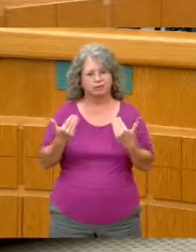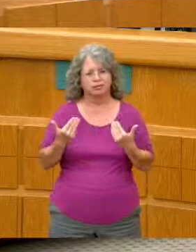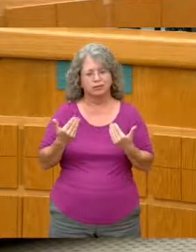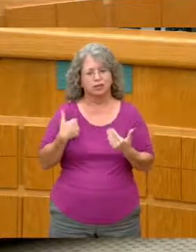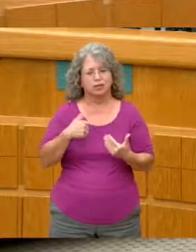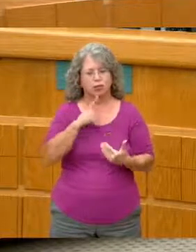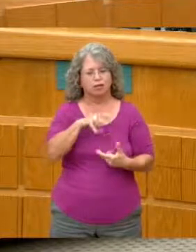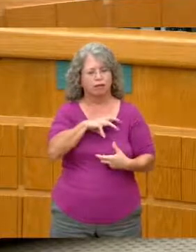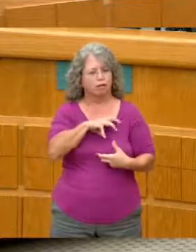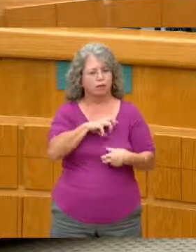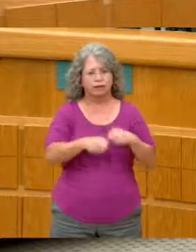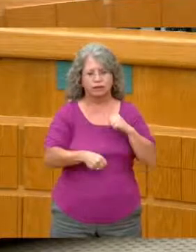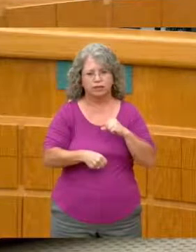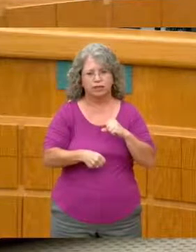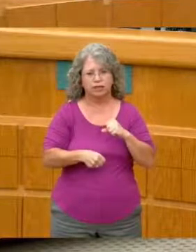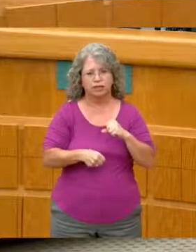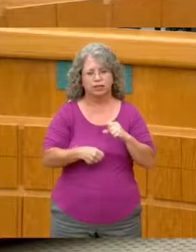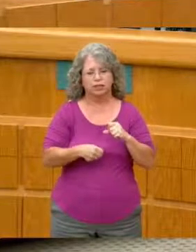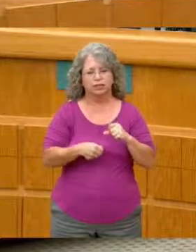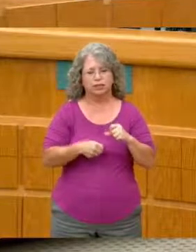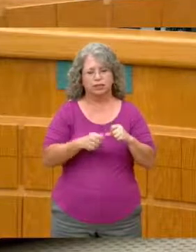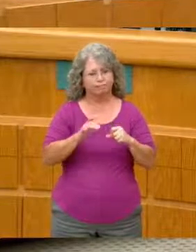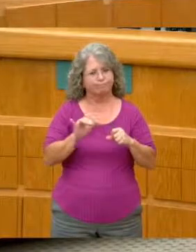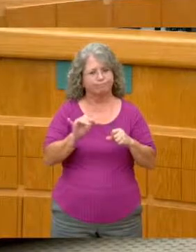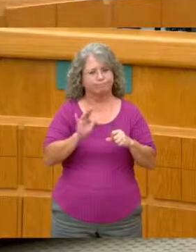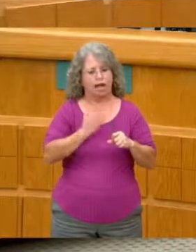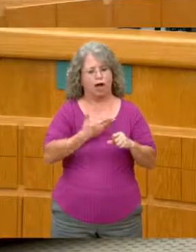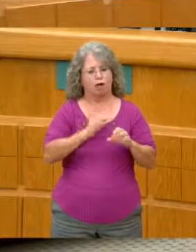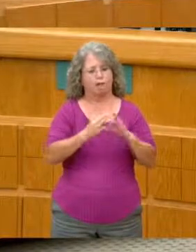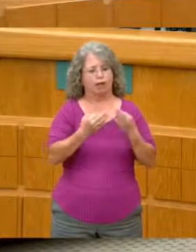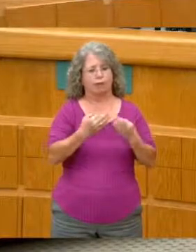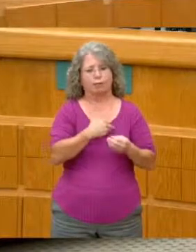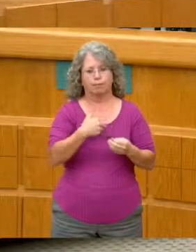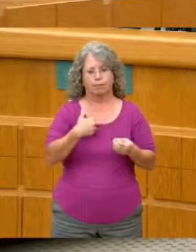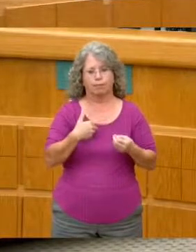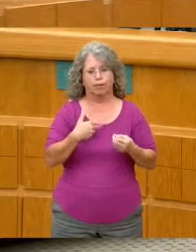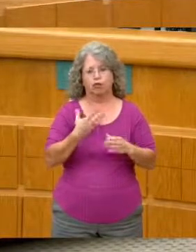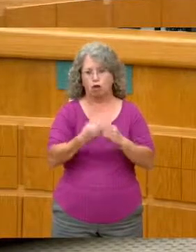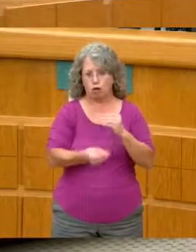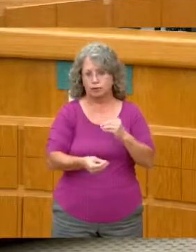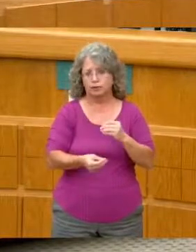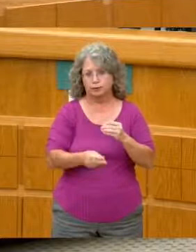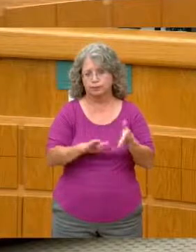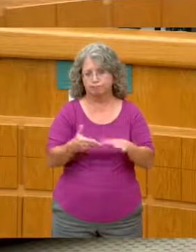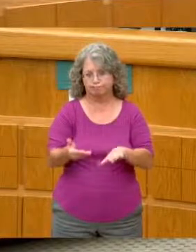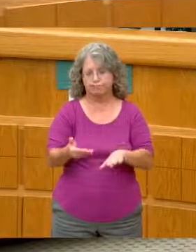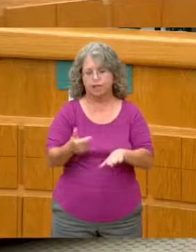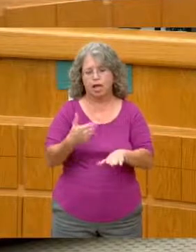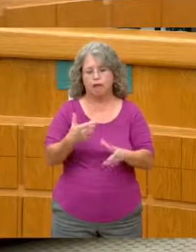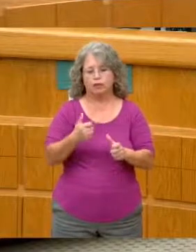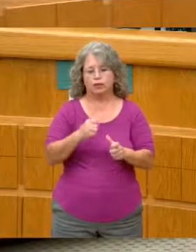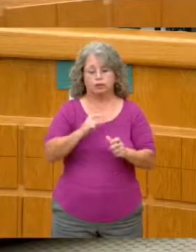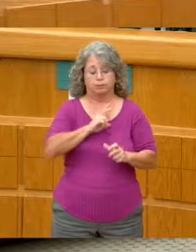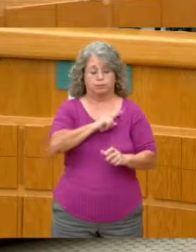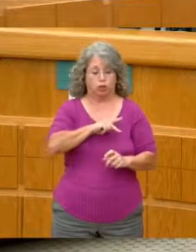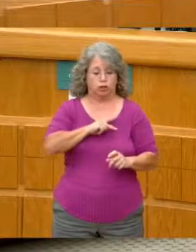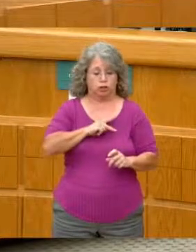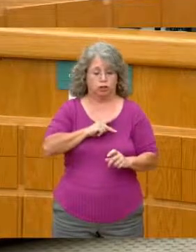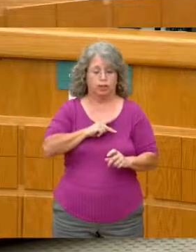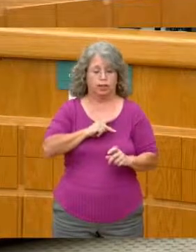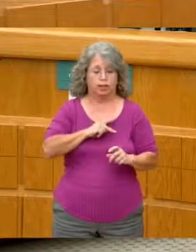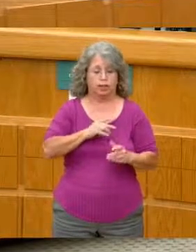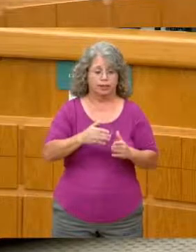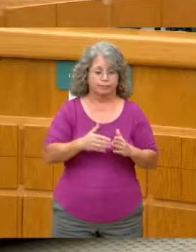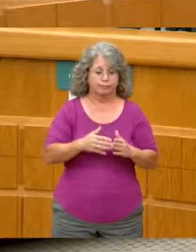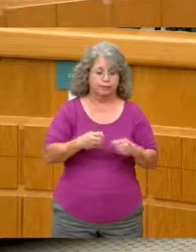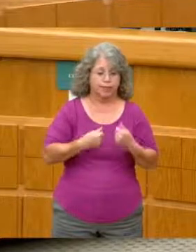was very young. We are devastated by this loss of our family member, and I wanted to personally express on behalf